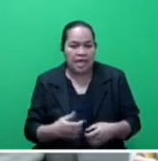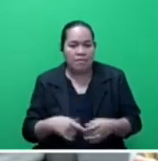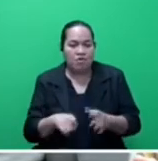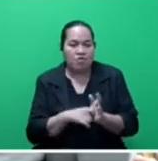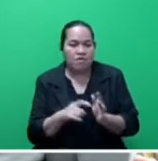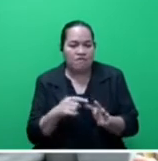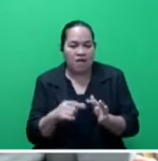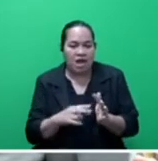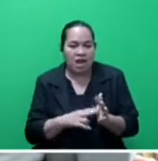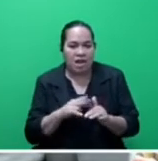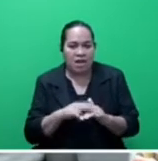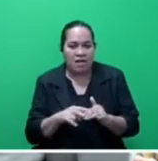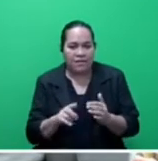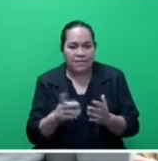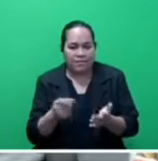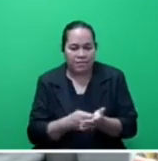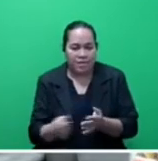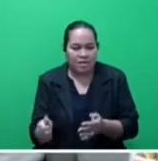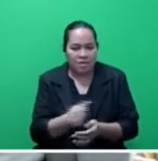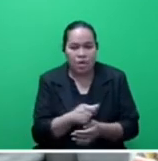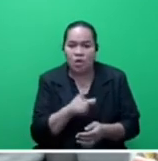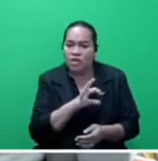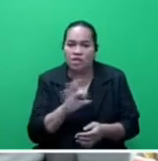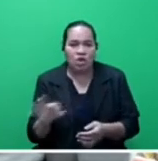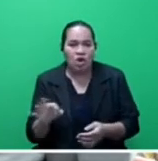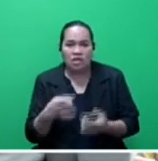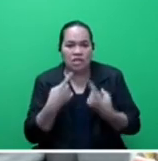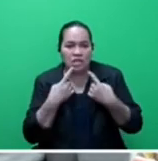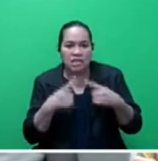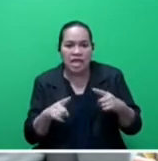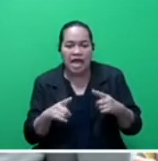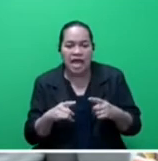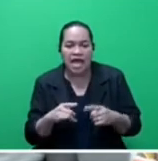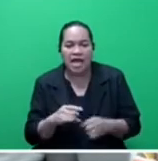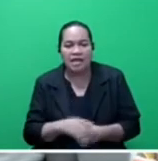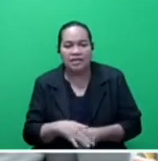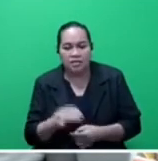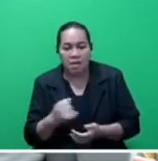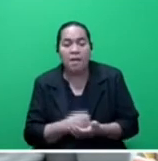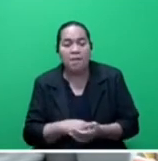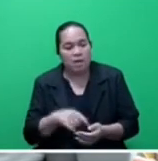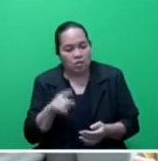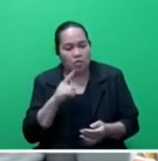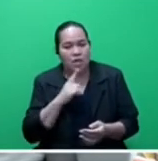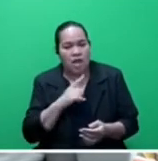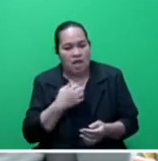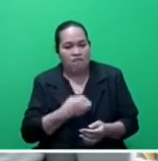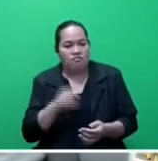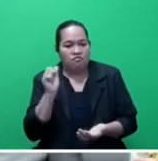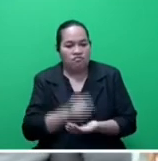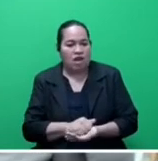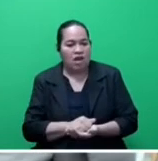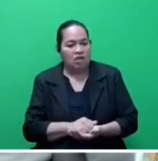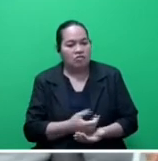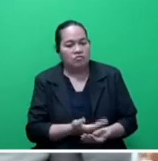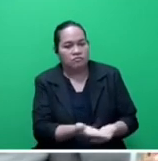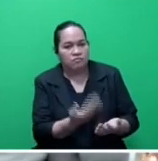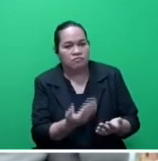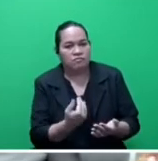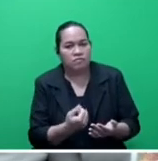regulation. It will not declare income, but will be entitled to claim VAT on all expenses borne in